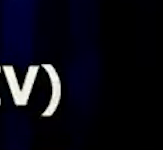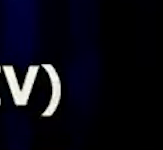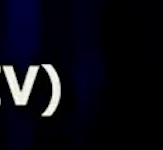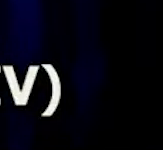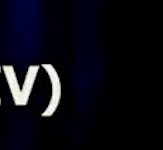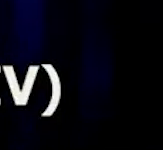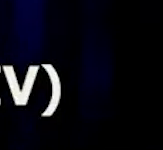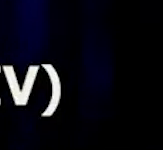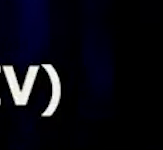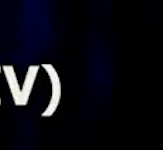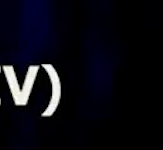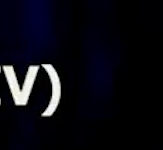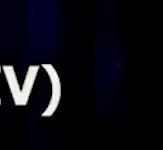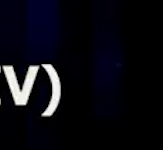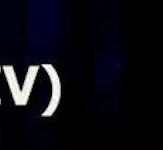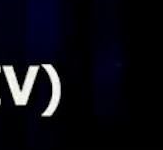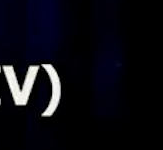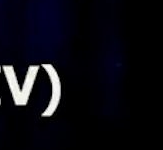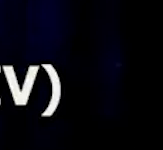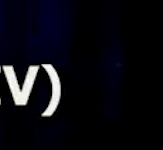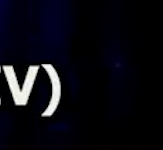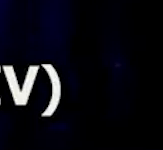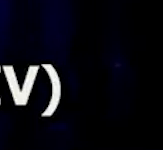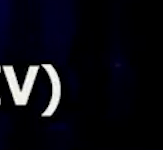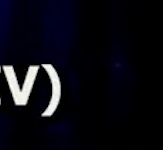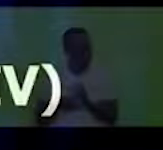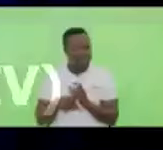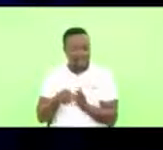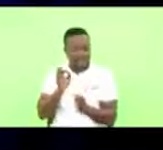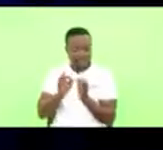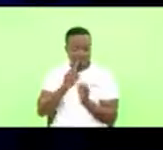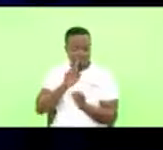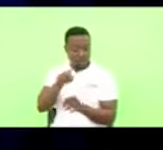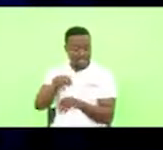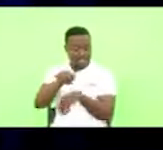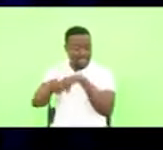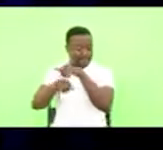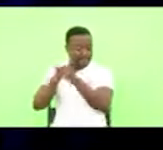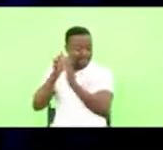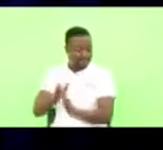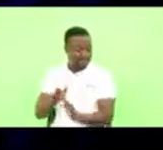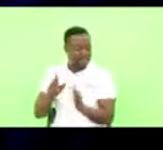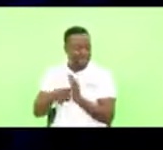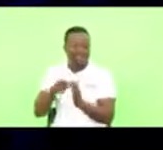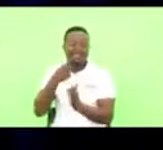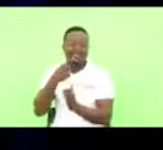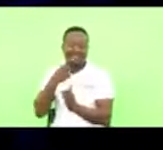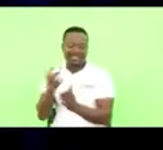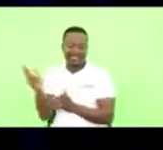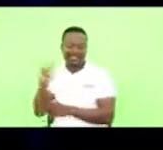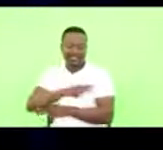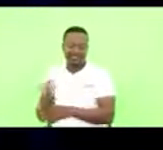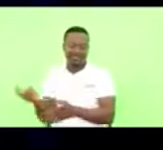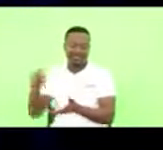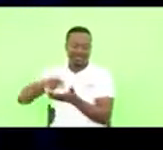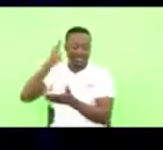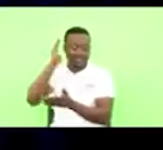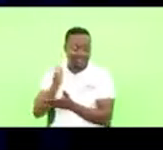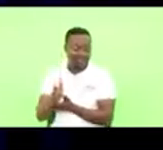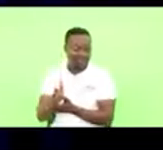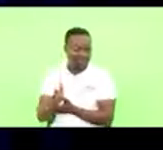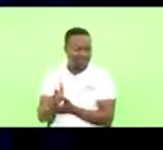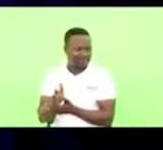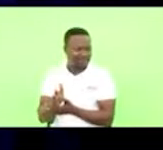will rise again. So if he is a deceiver and he has said that after 3 days he will rise again,